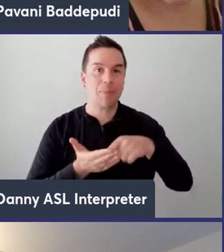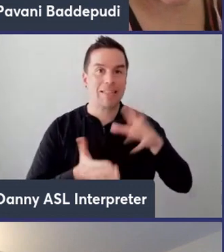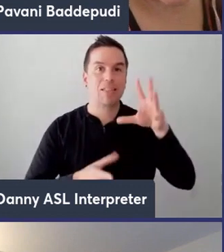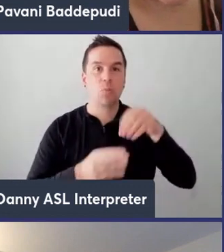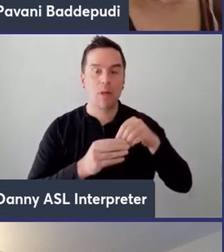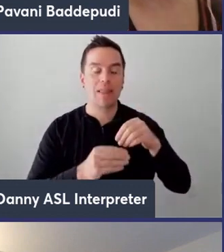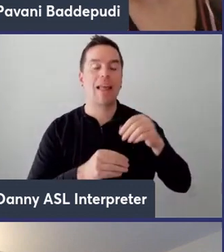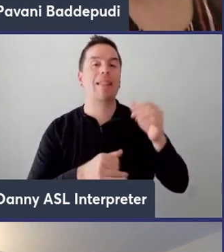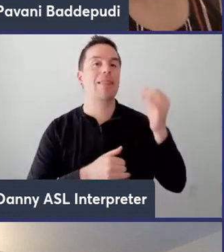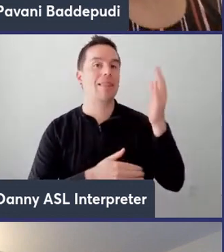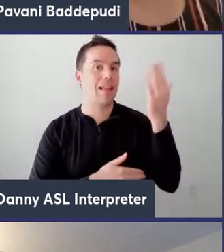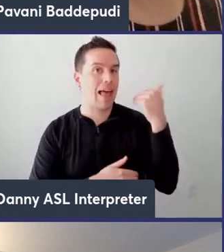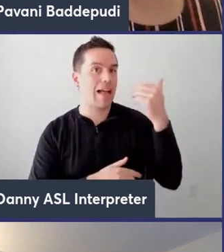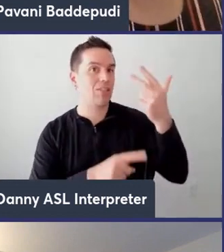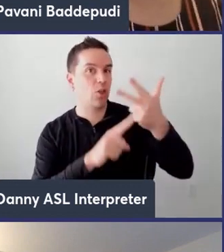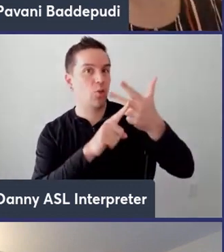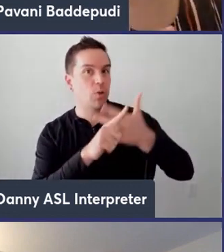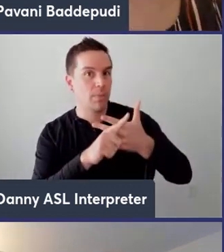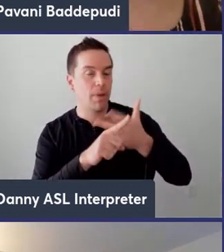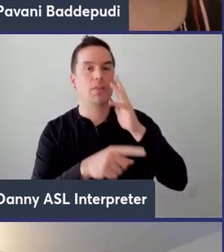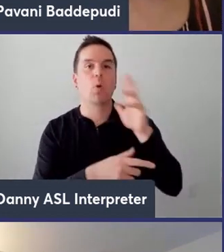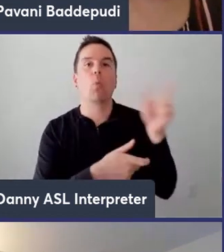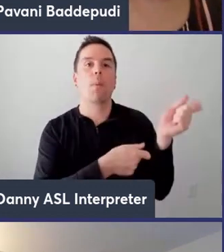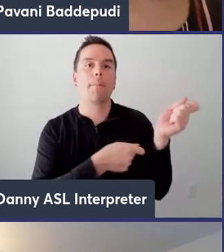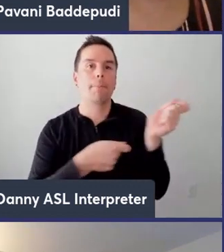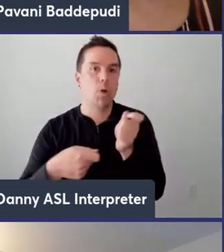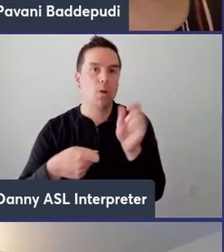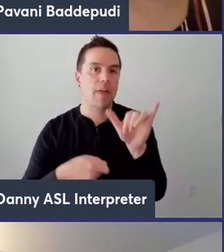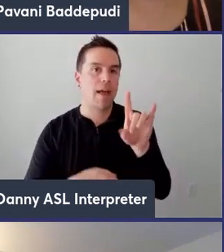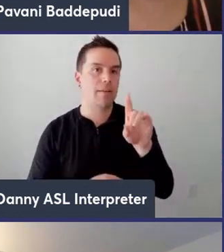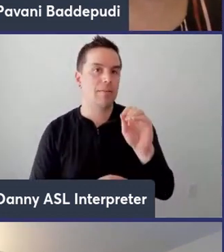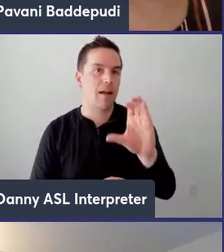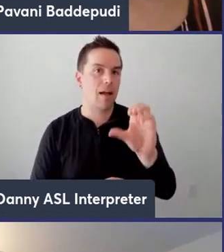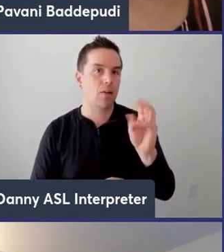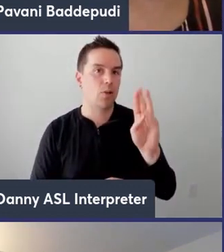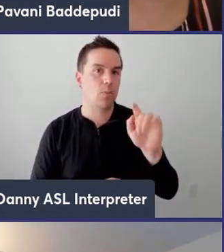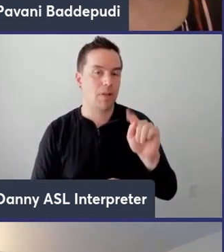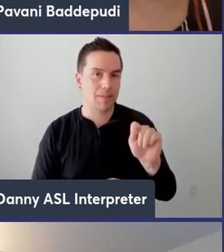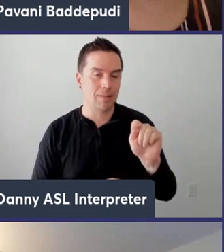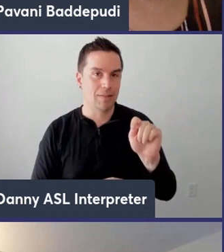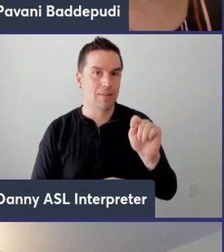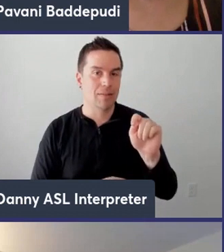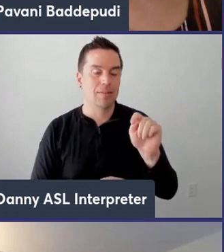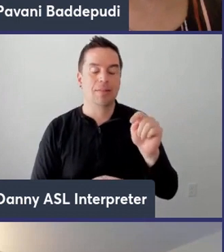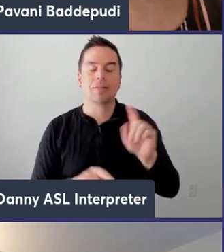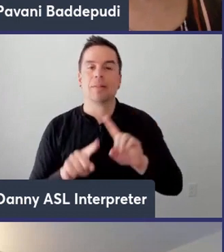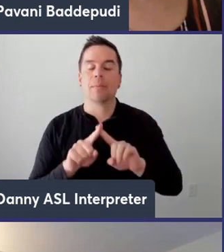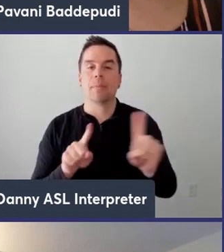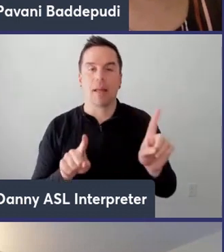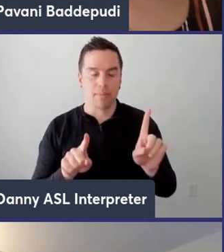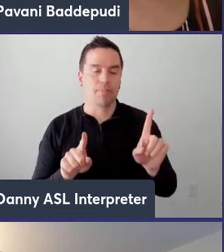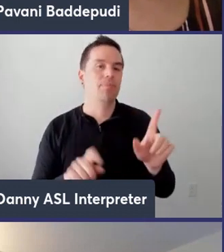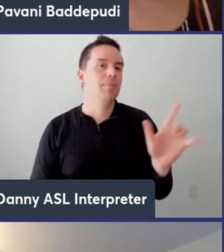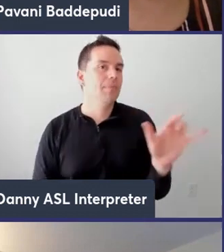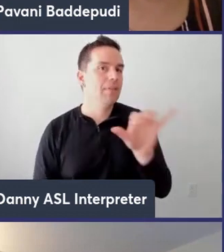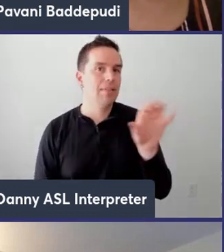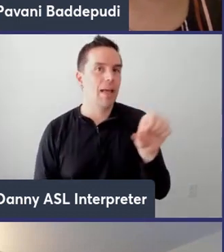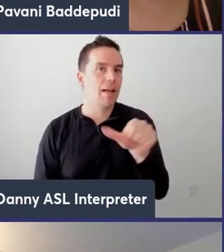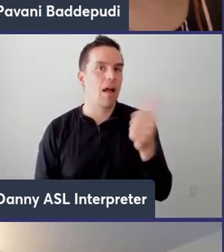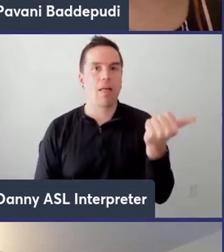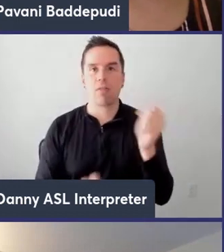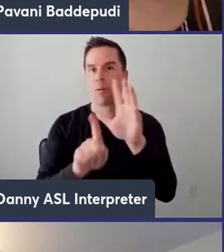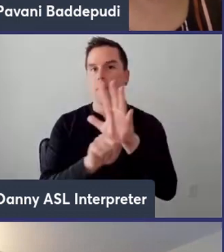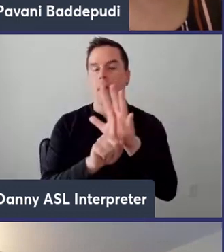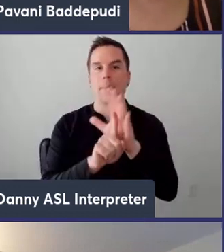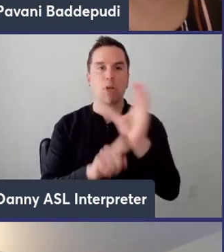that document, right, that has that language in it if you're searching for that search term. But it's just like any popular search engine